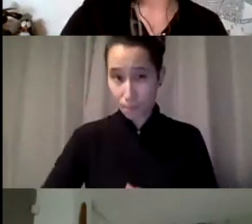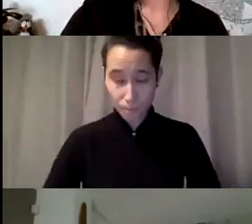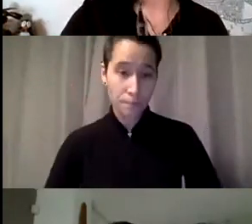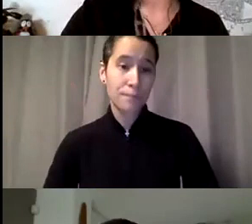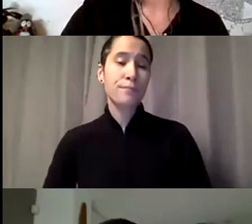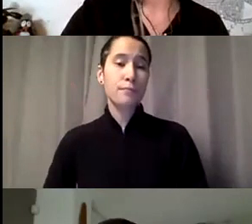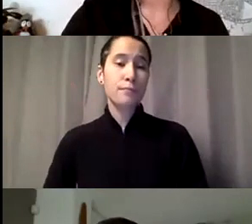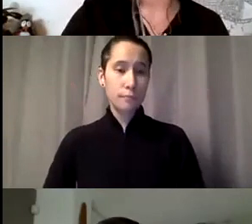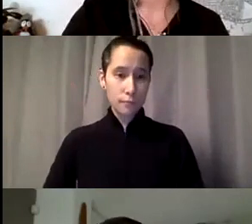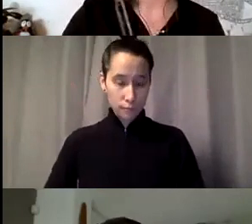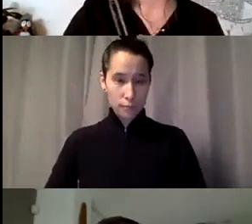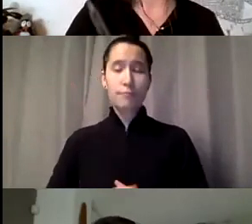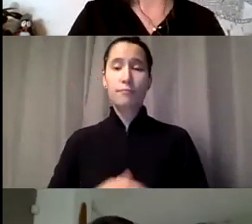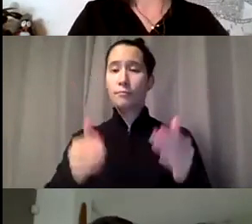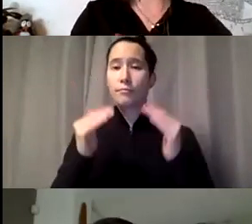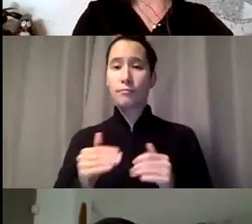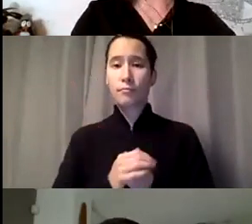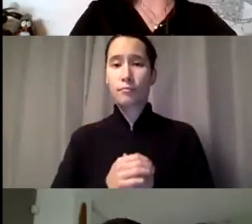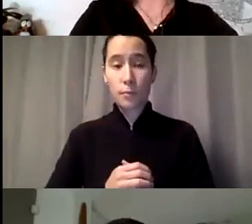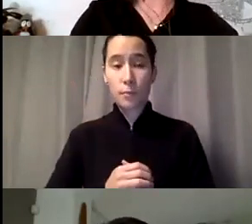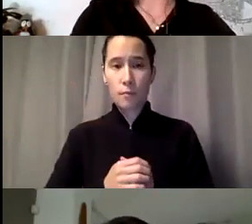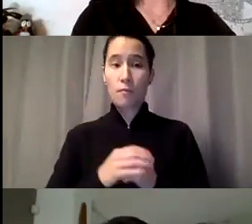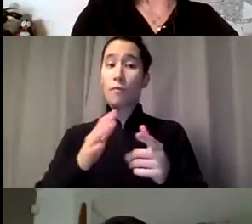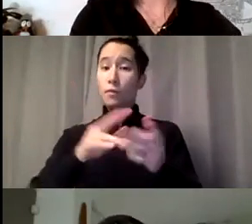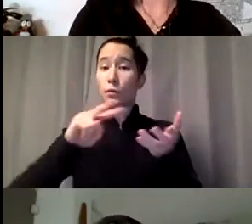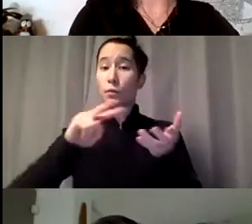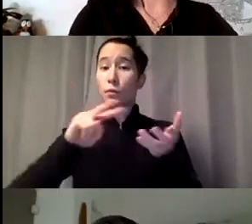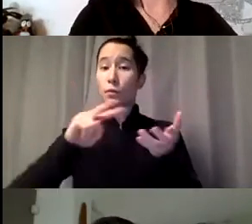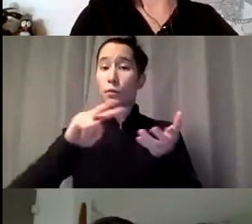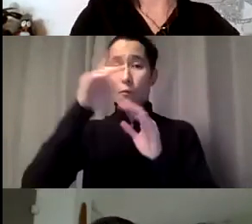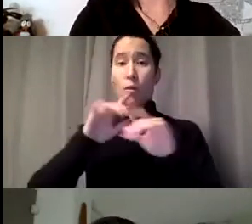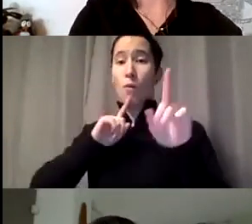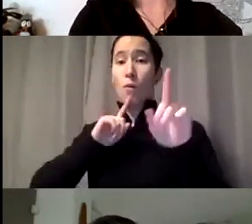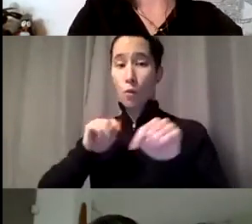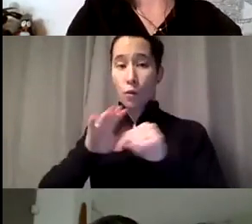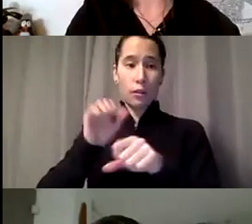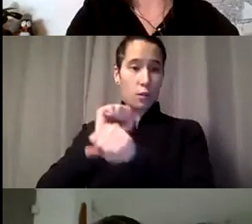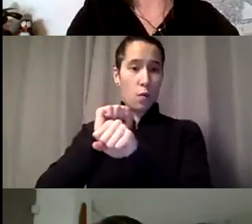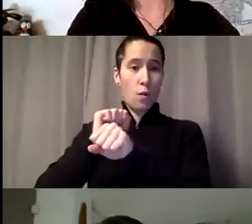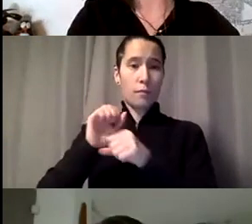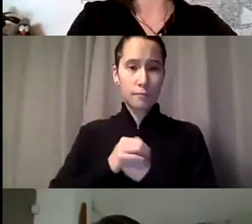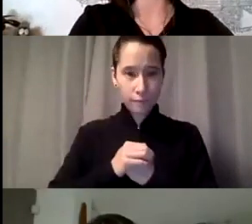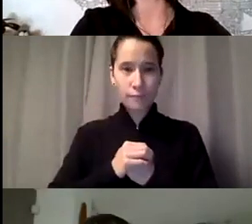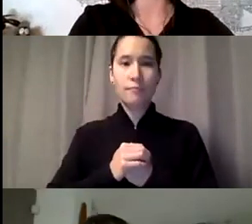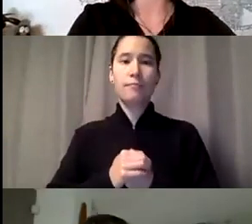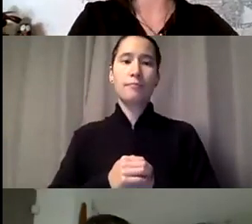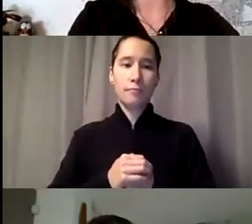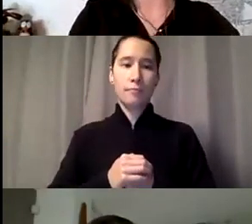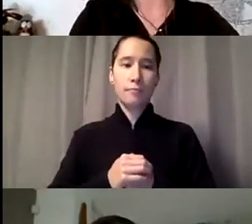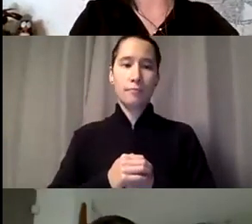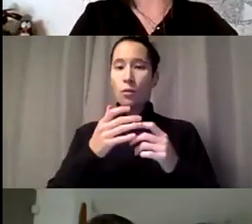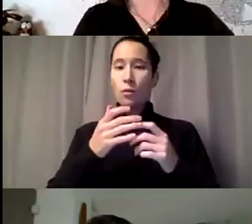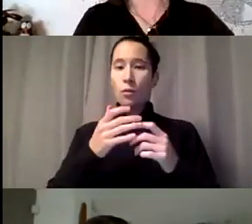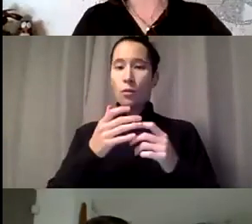So I want to start by saying the intent of the order. As the restrictions came in, sport didn't have the